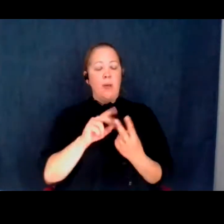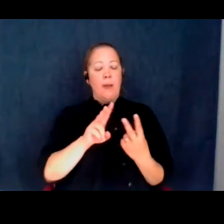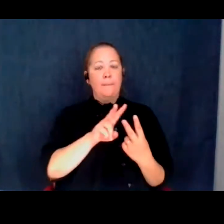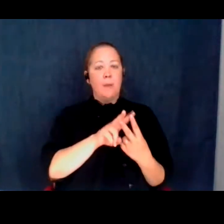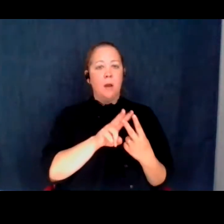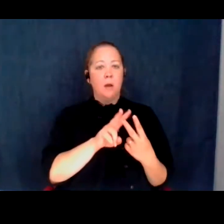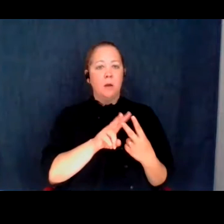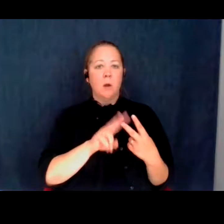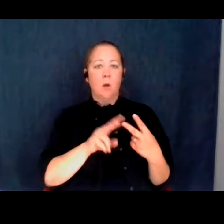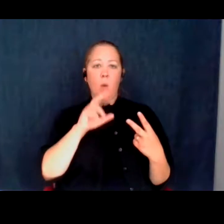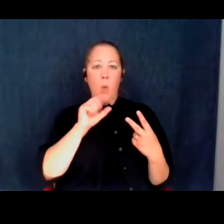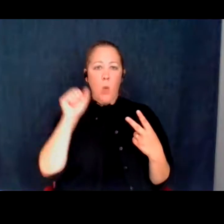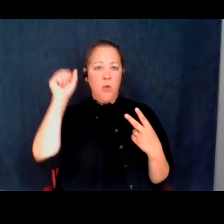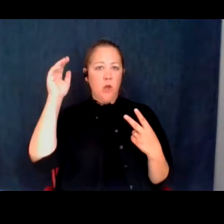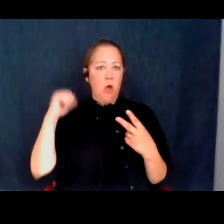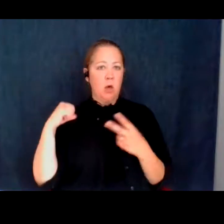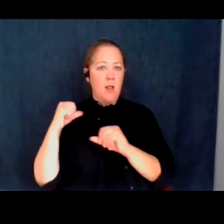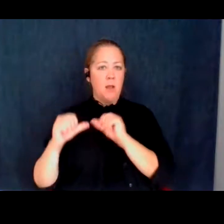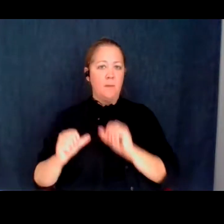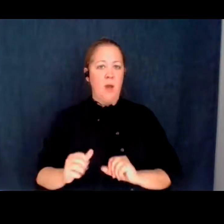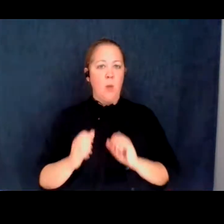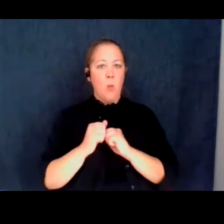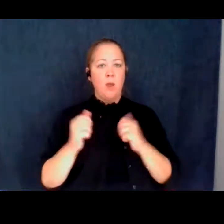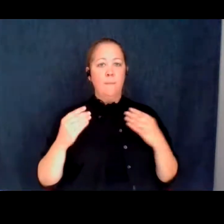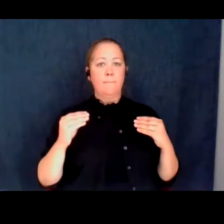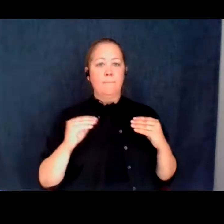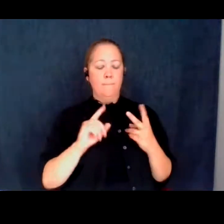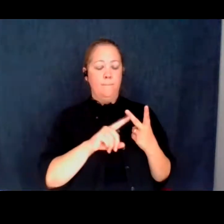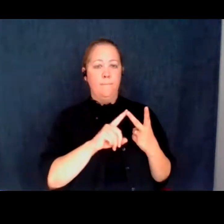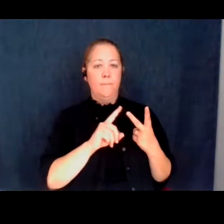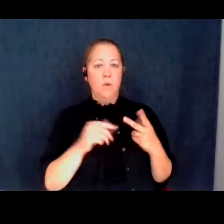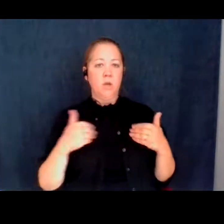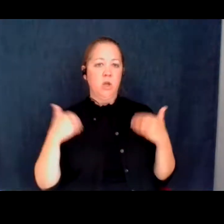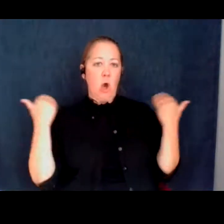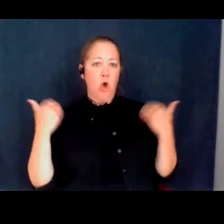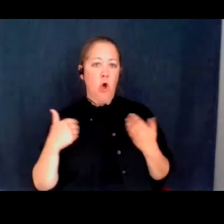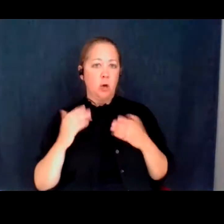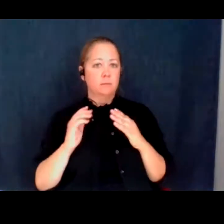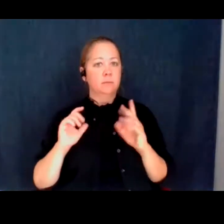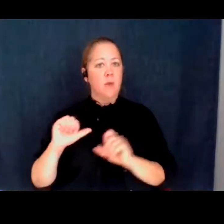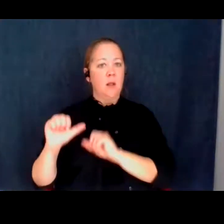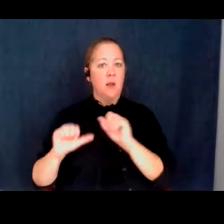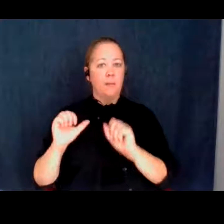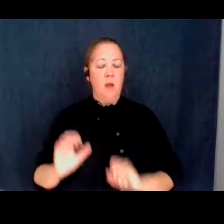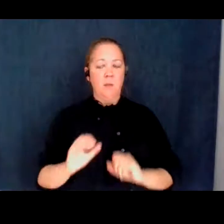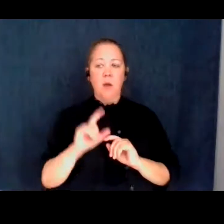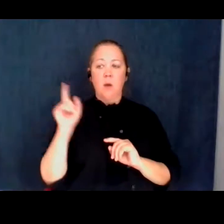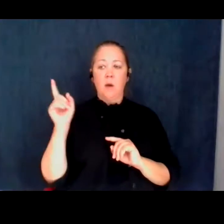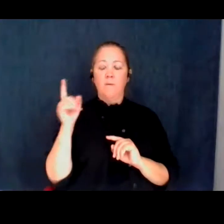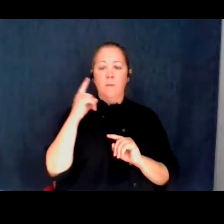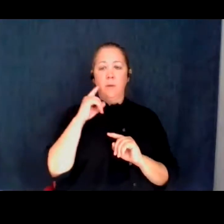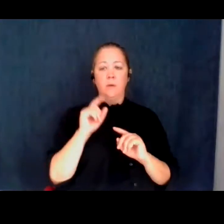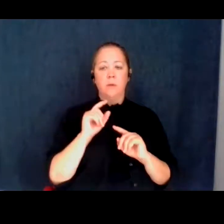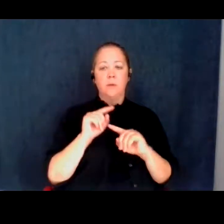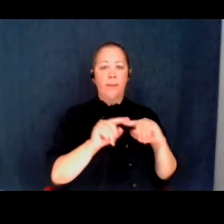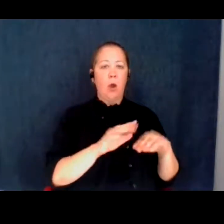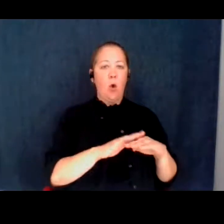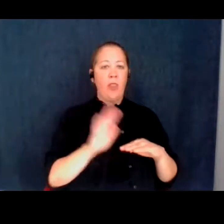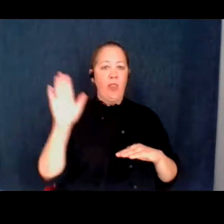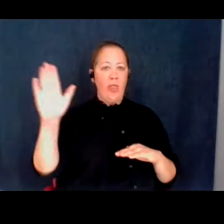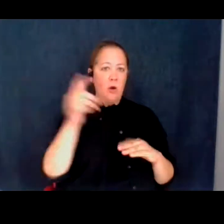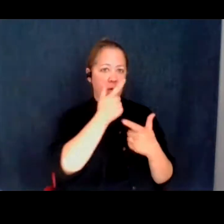alumni together based on interests and goals, which they listed in their applications. And then we asked them to